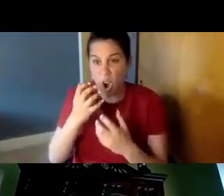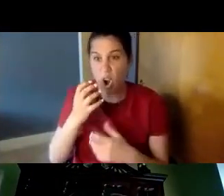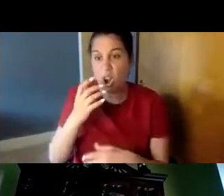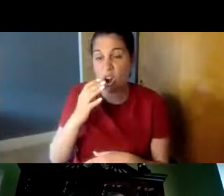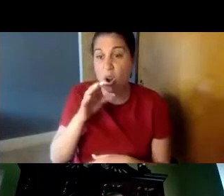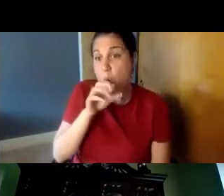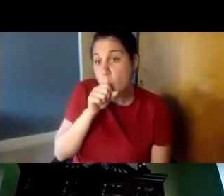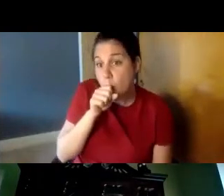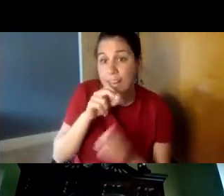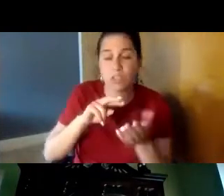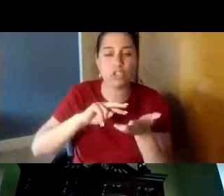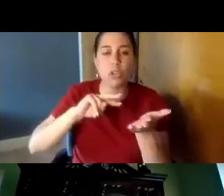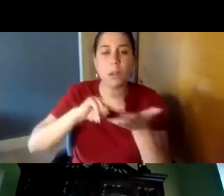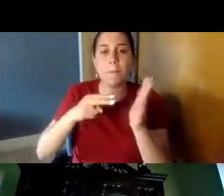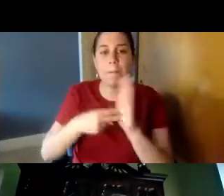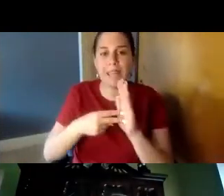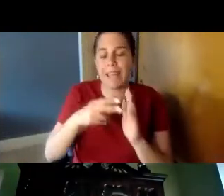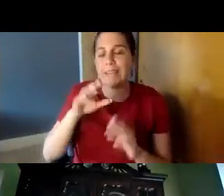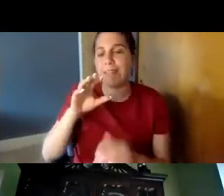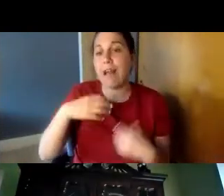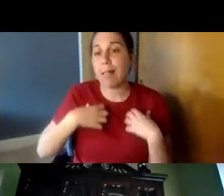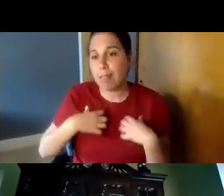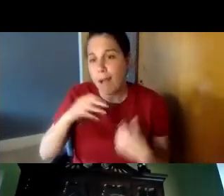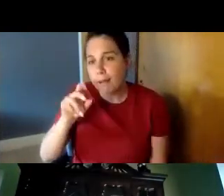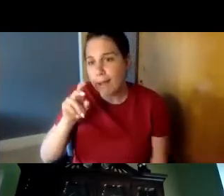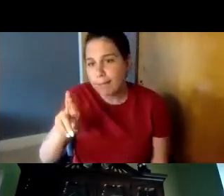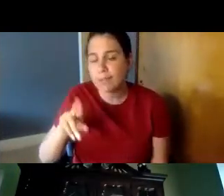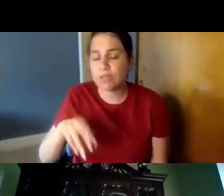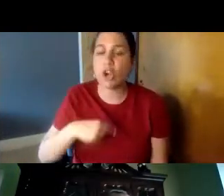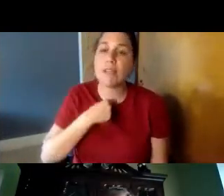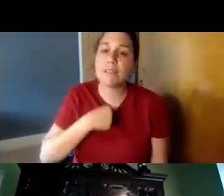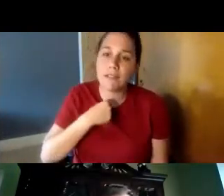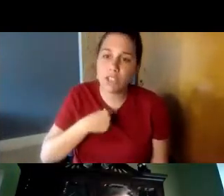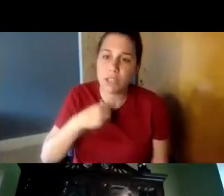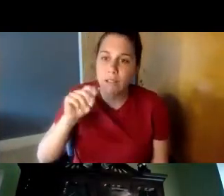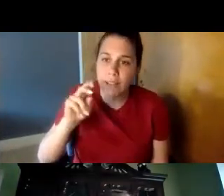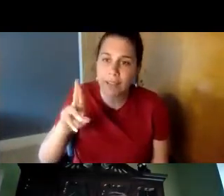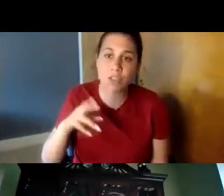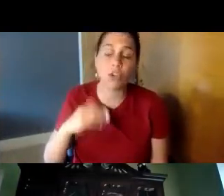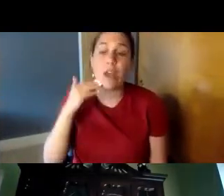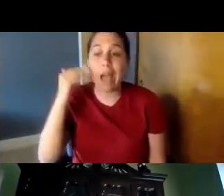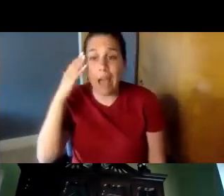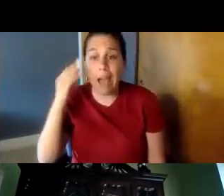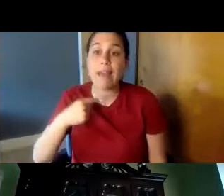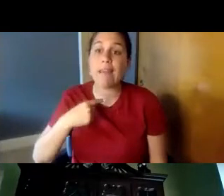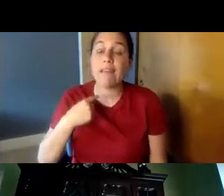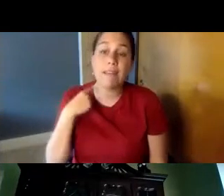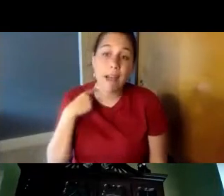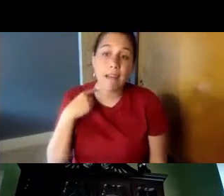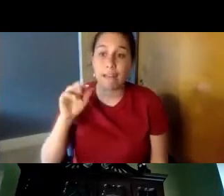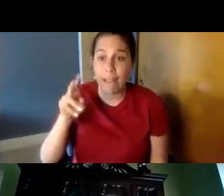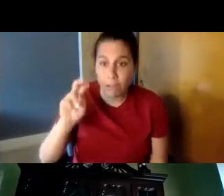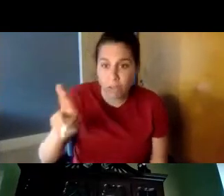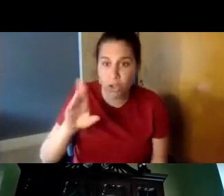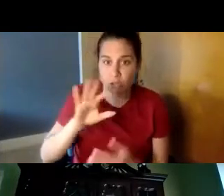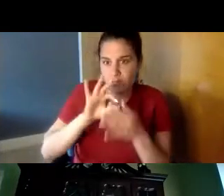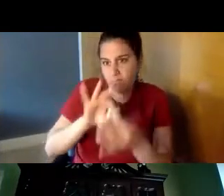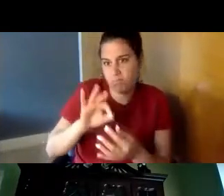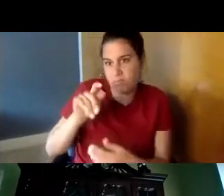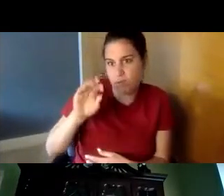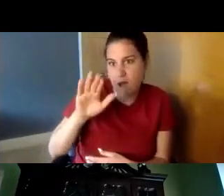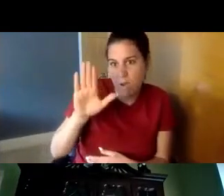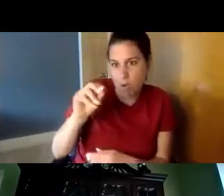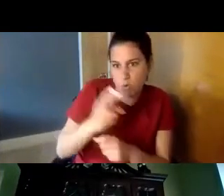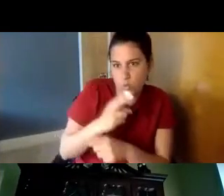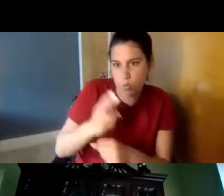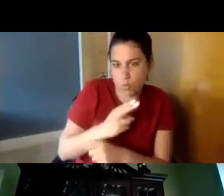cancers, things like lung cancer, esophageal cancer, head and neck cancer. By looking at the data this way, you can see there are definitely pockets